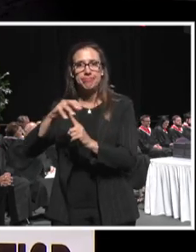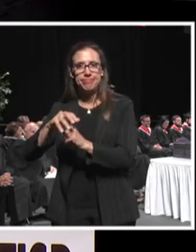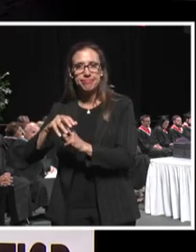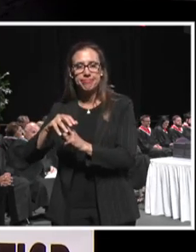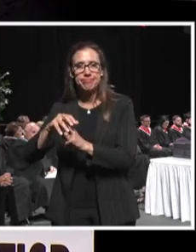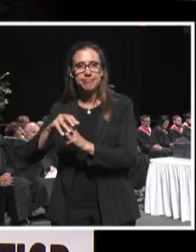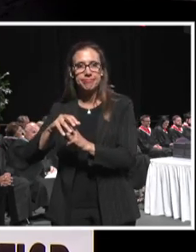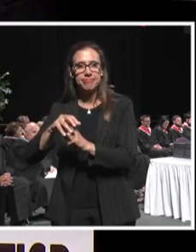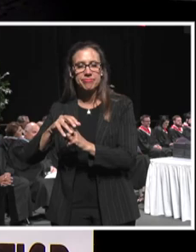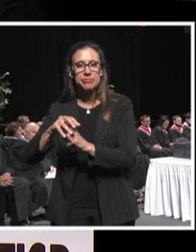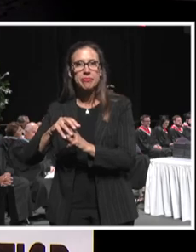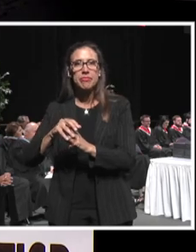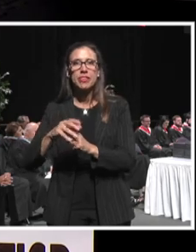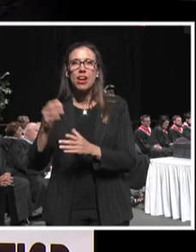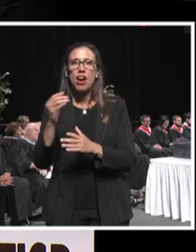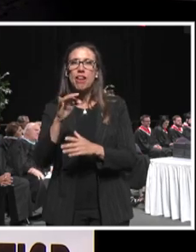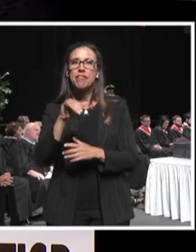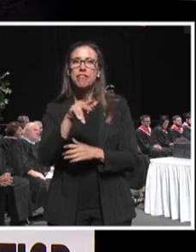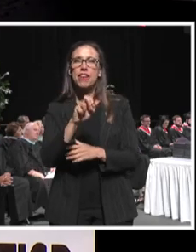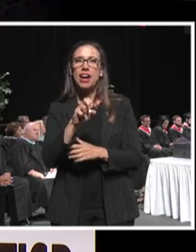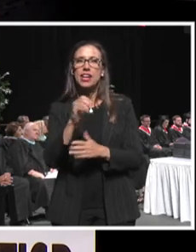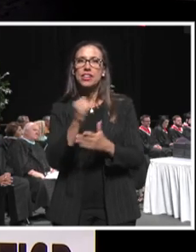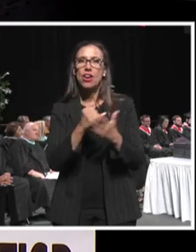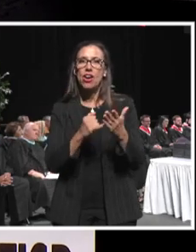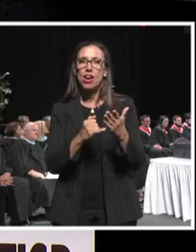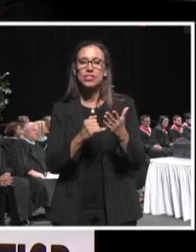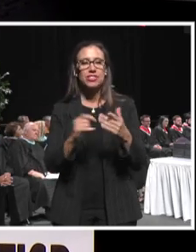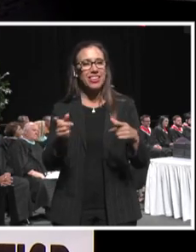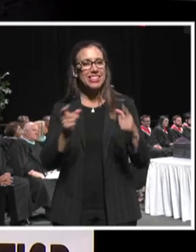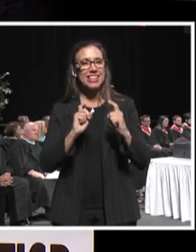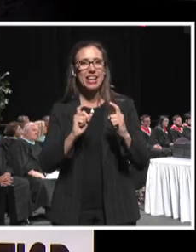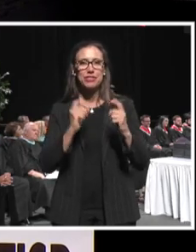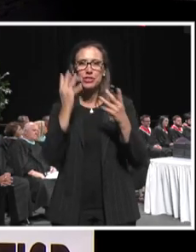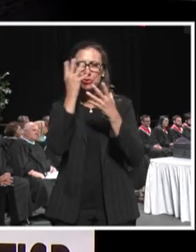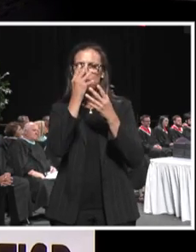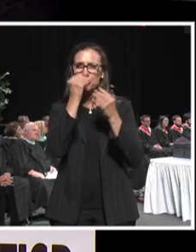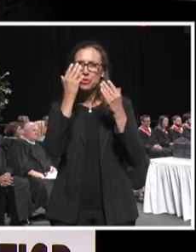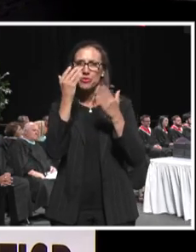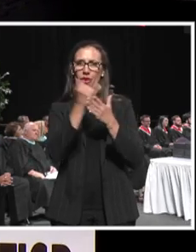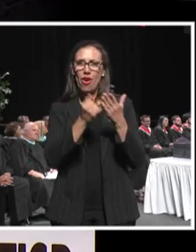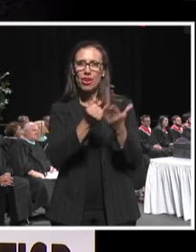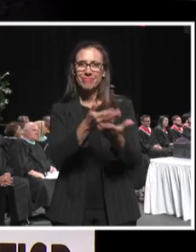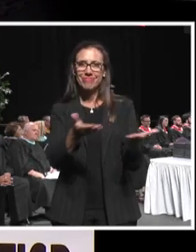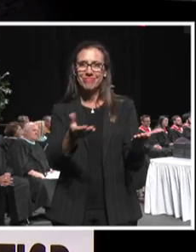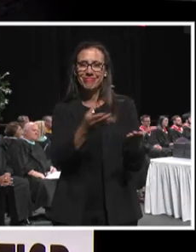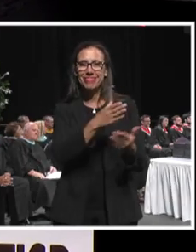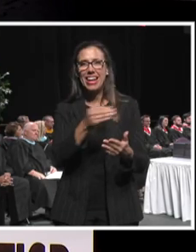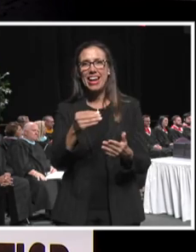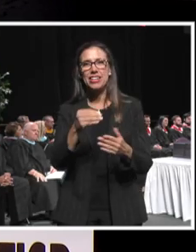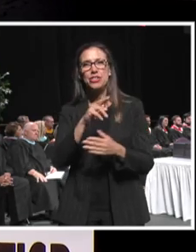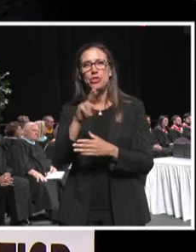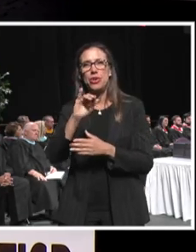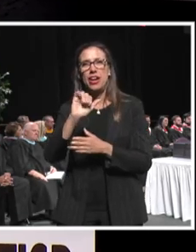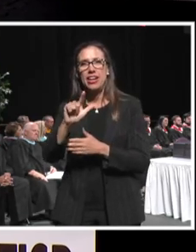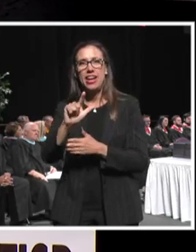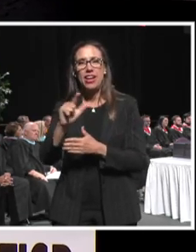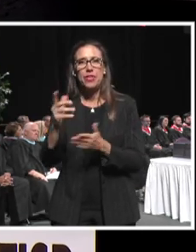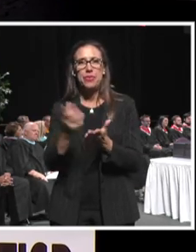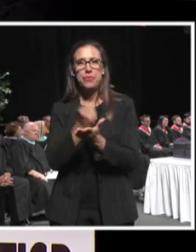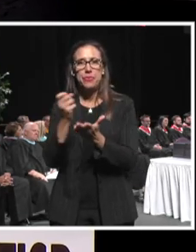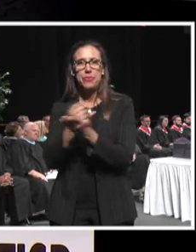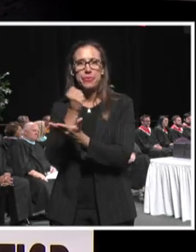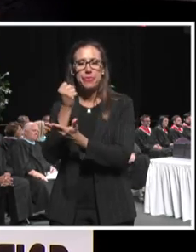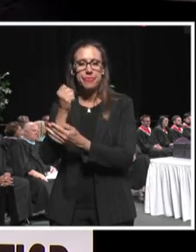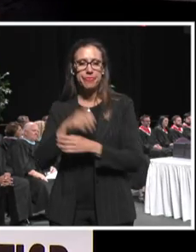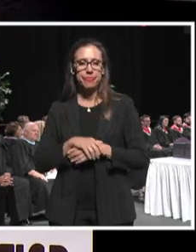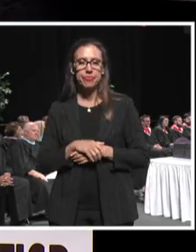fine arts department gifted us with wonderful artistic creations and UIL sweepstakes. Our clubs